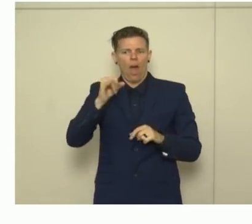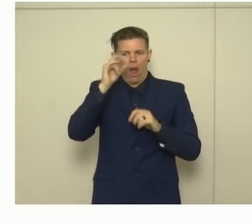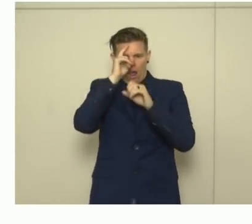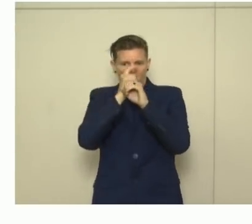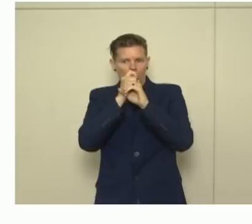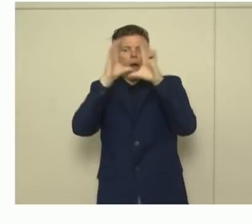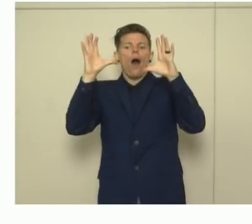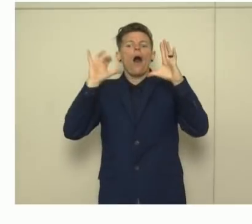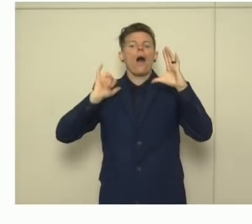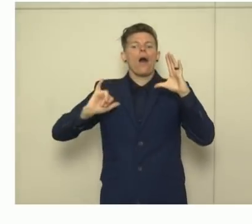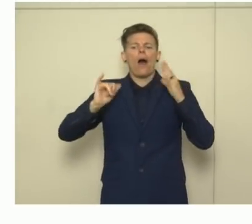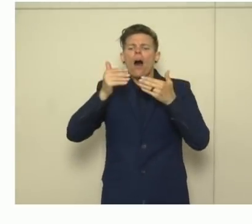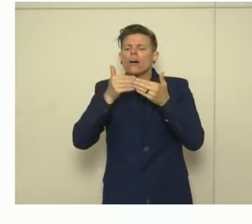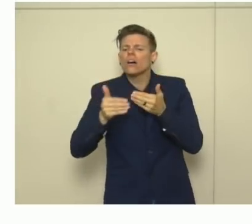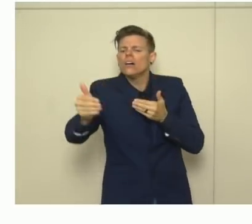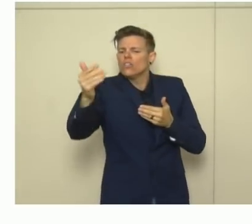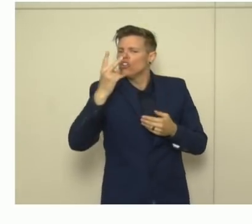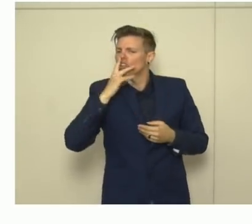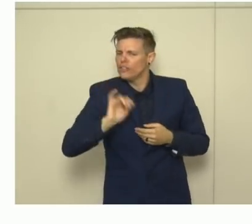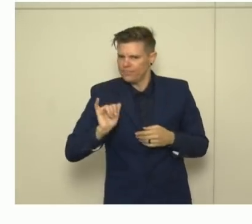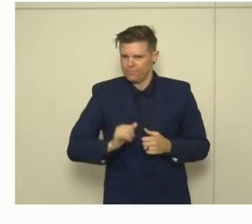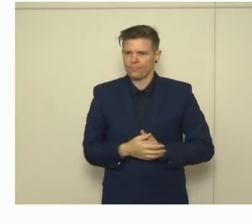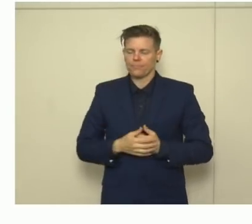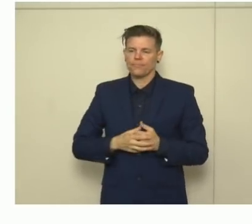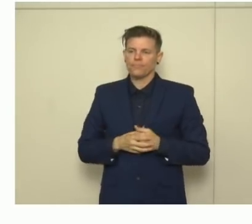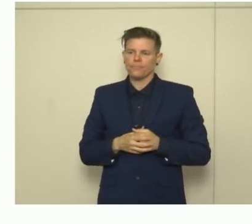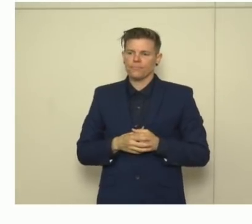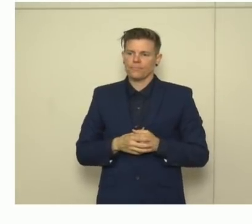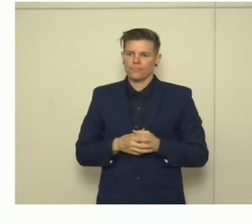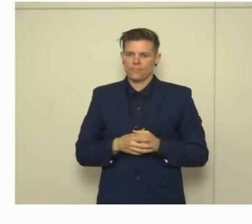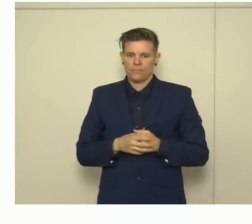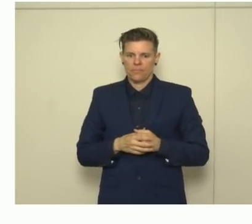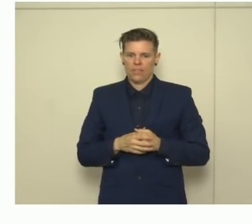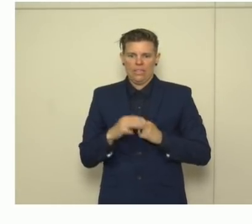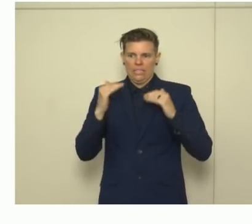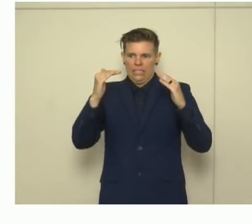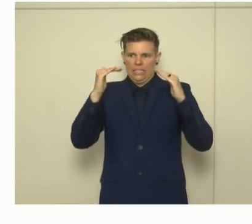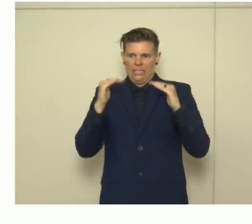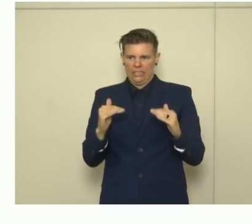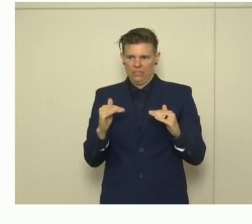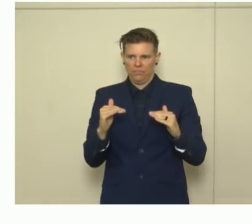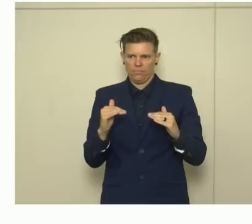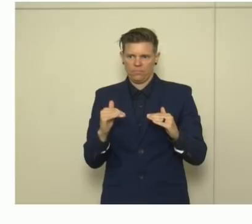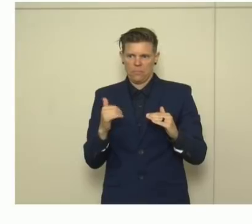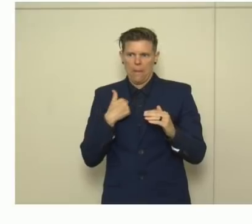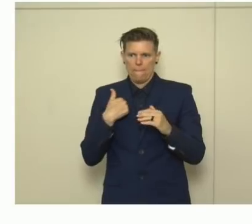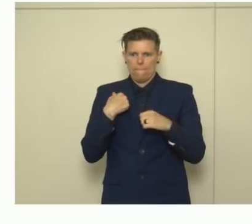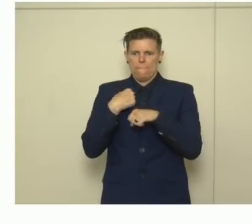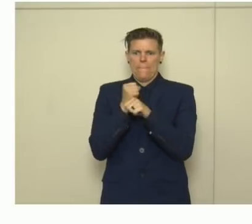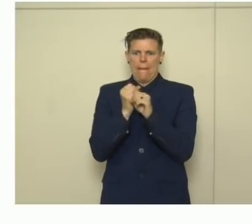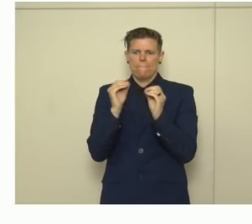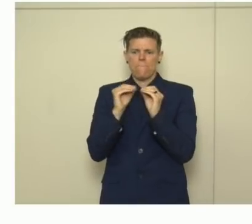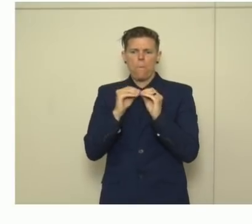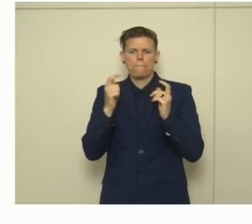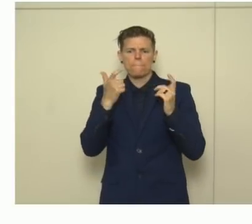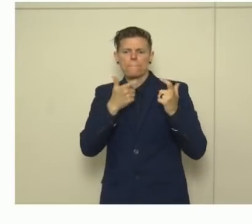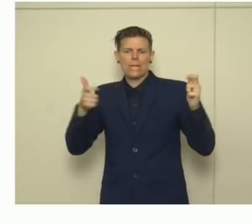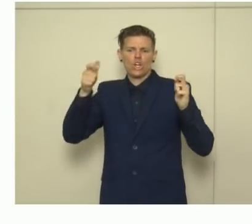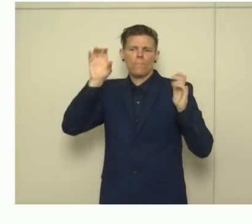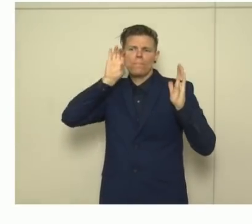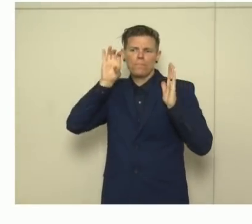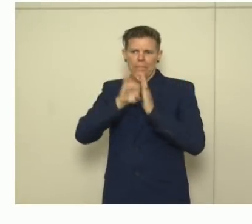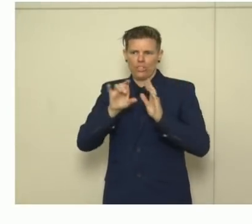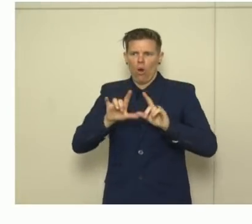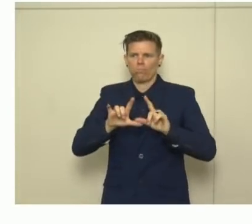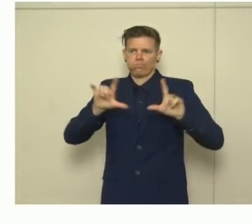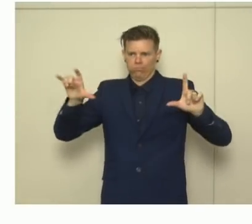be much on the lower graph. So this administration part I've blown up to show you another slide. These slides are from the CDC,